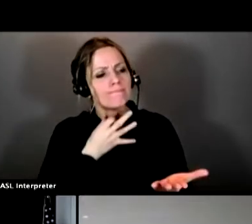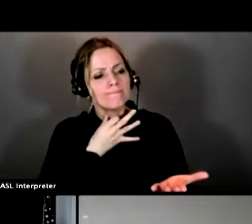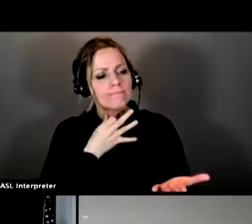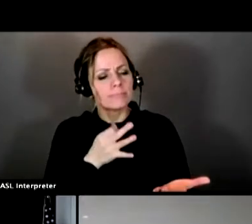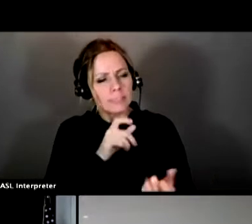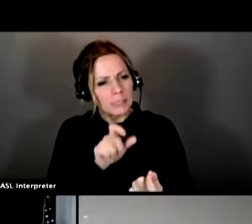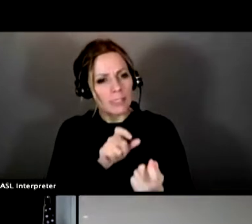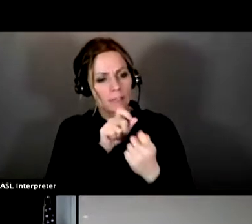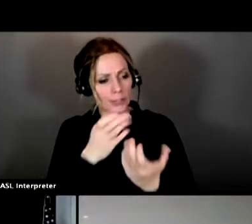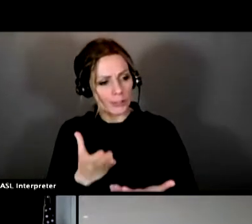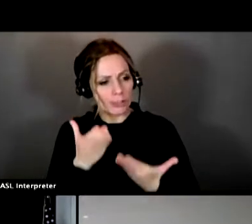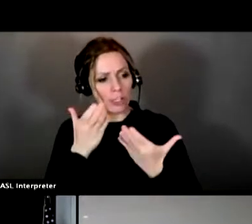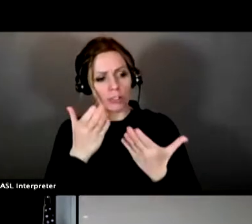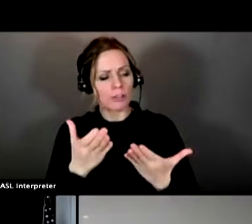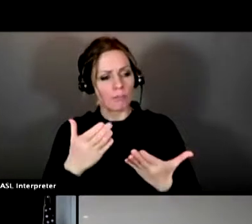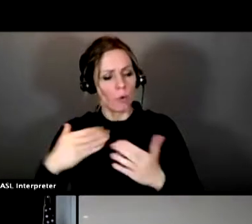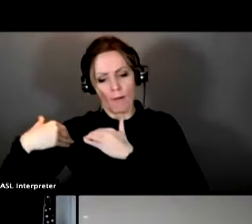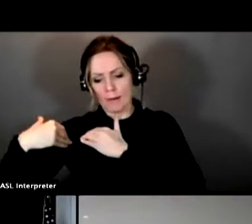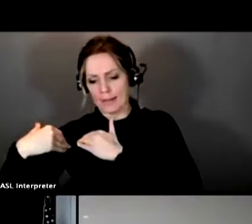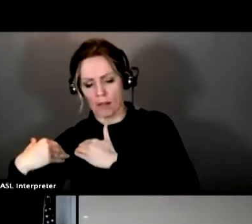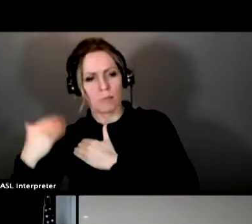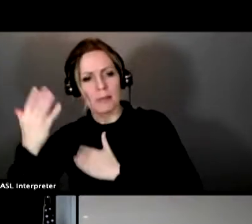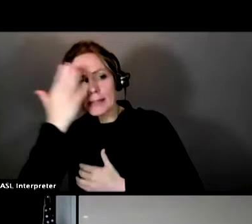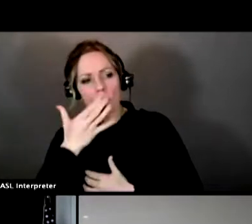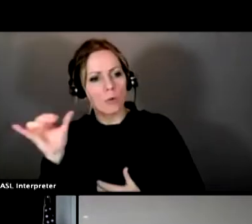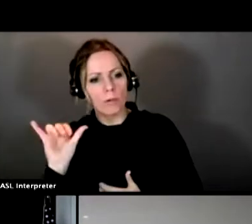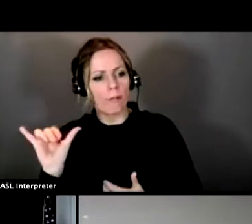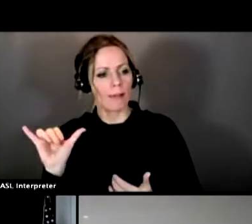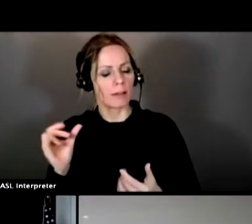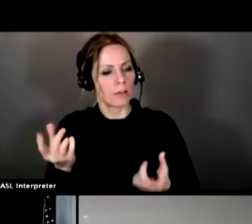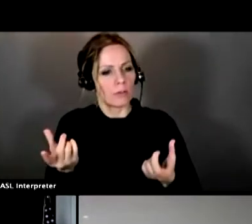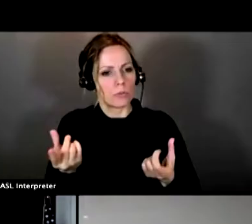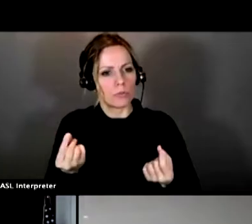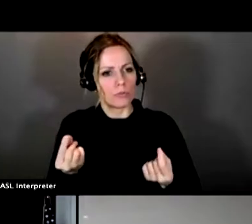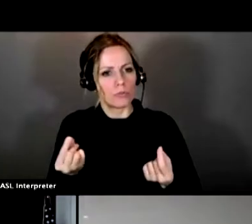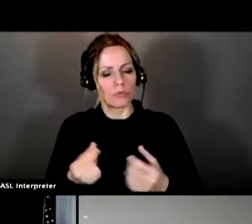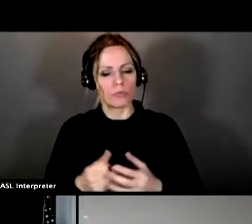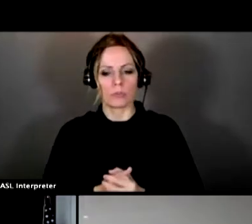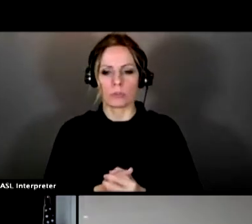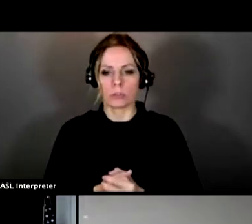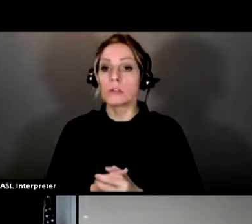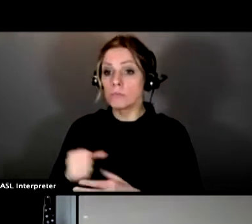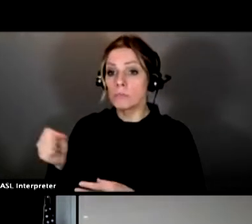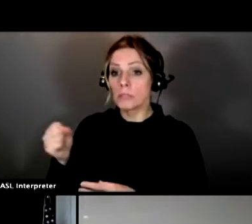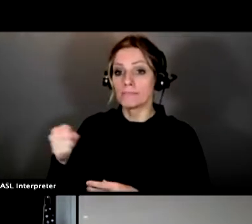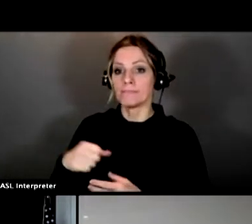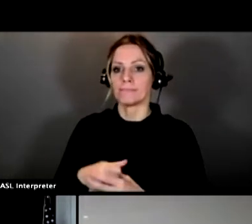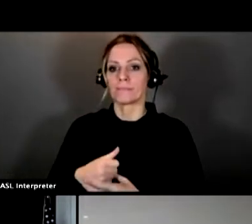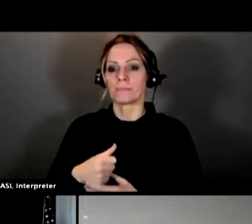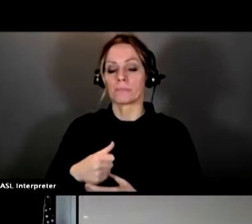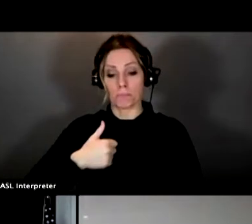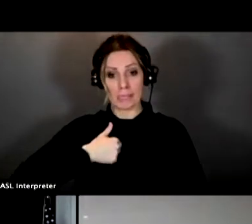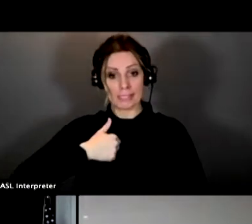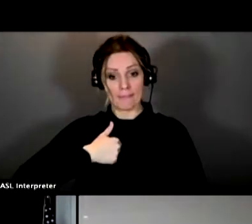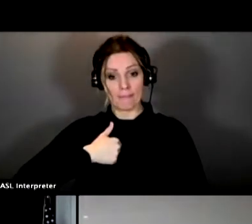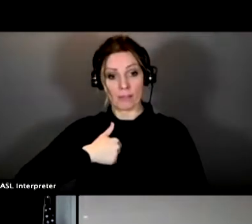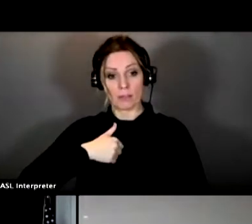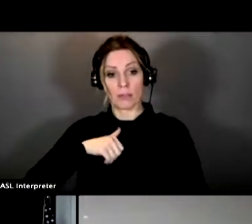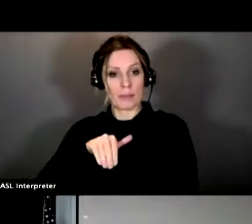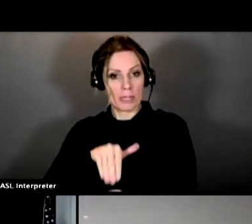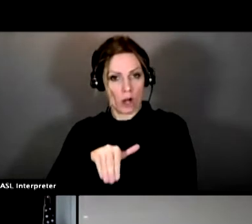accountability, how that accountability should be carried out, what that should look like? Yeah, like I myself am a doctor, so I go